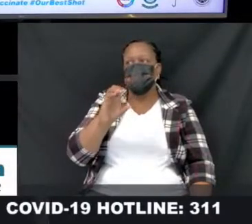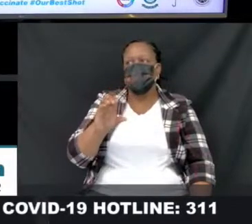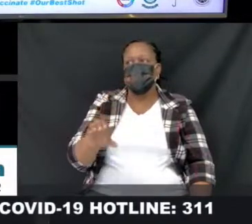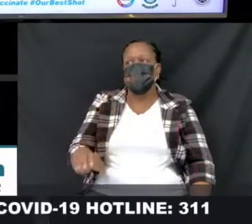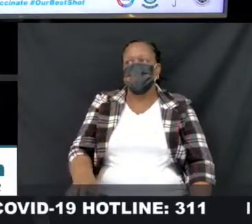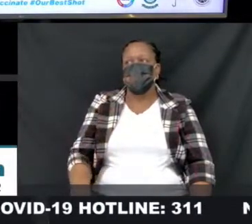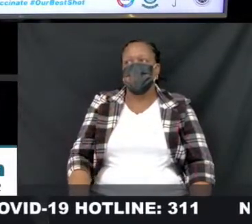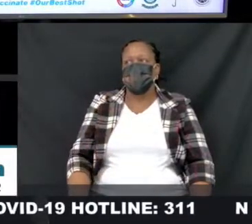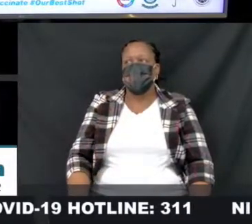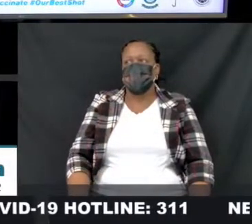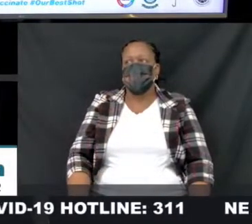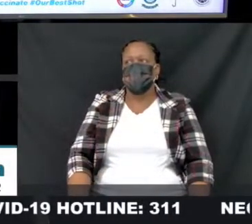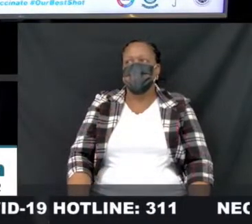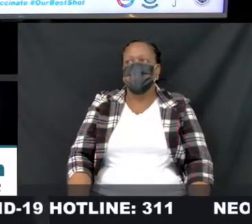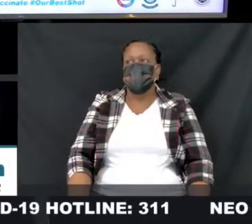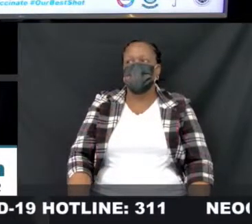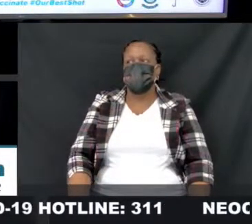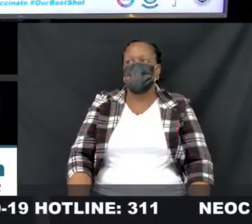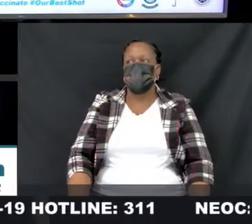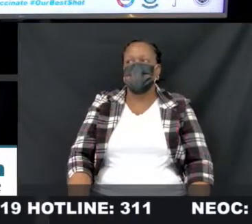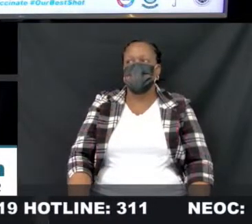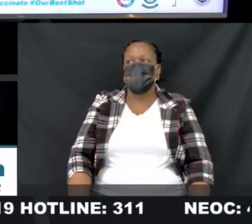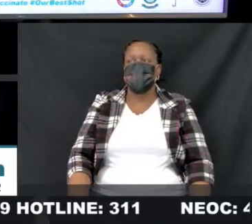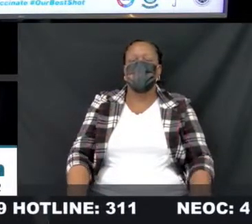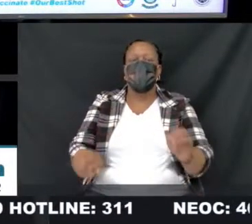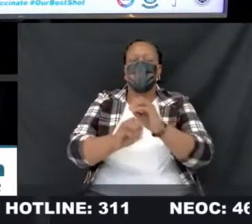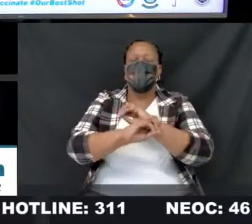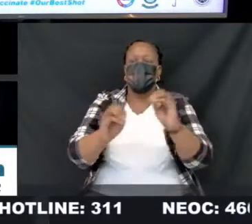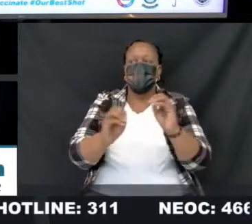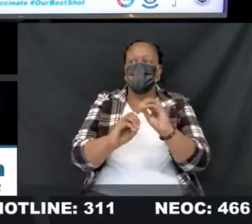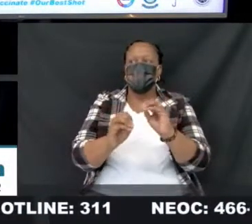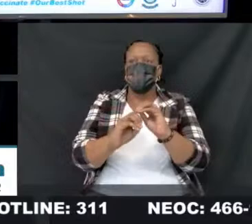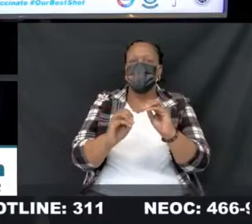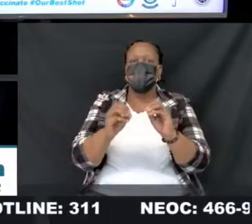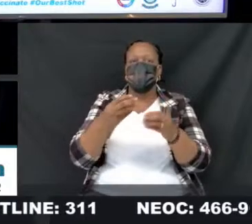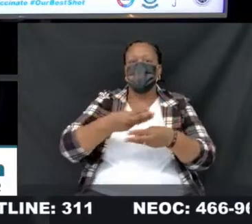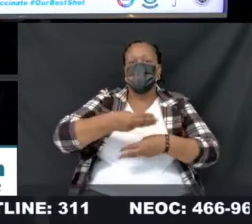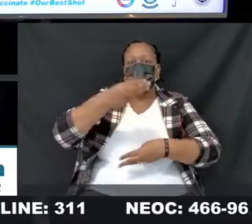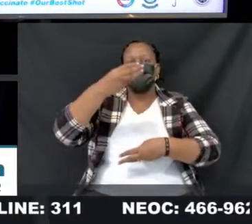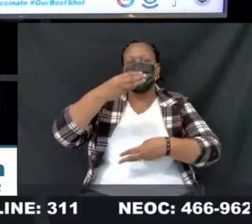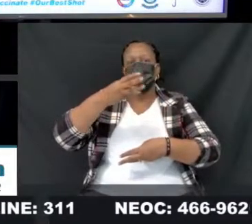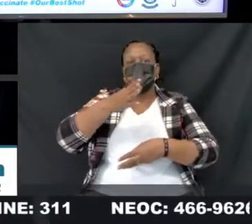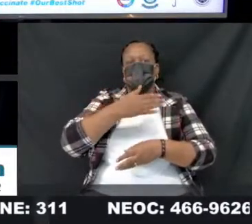times if there are no windows and doors opened?